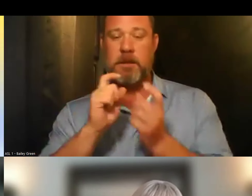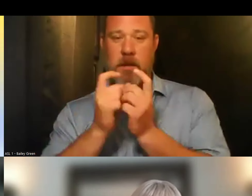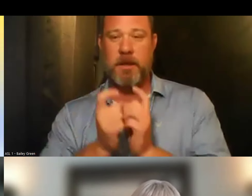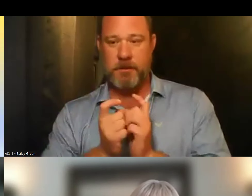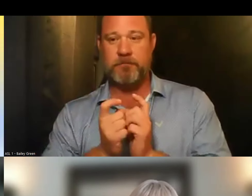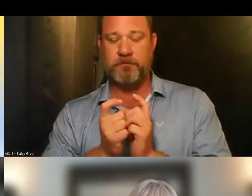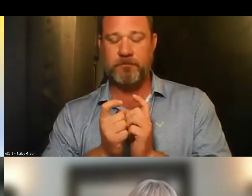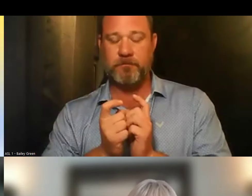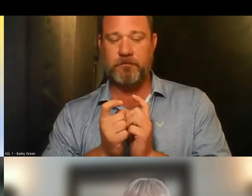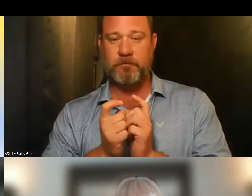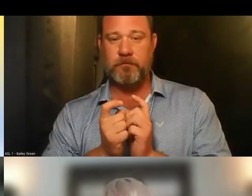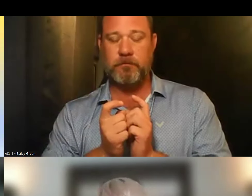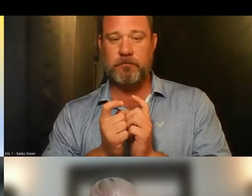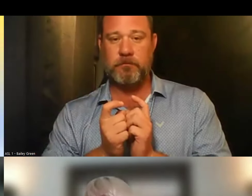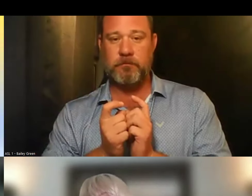updated,